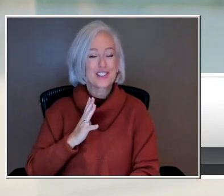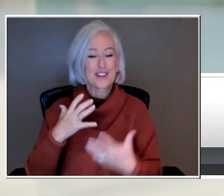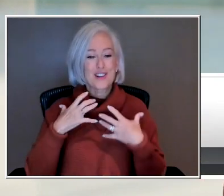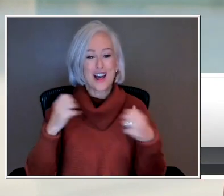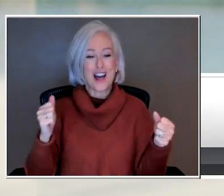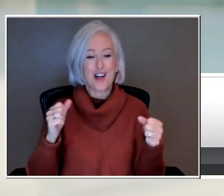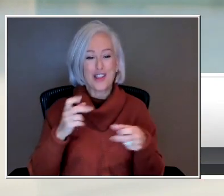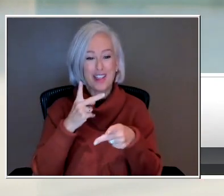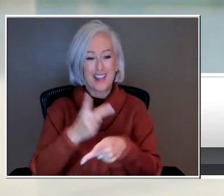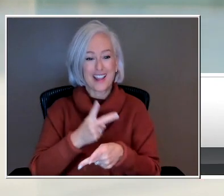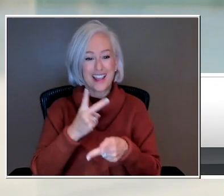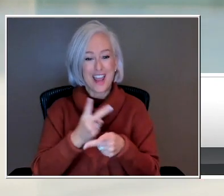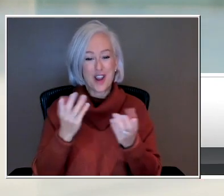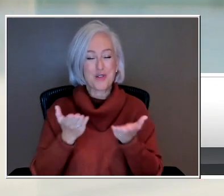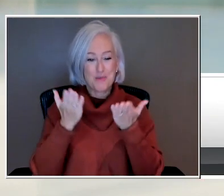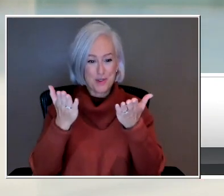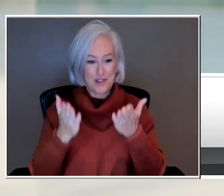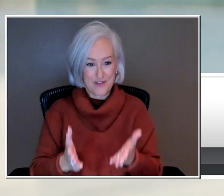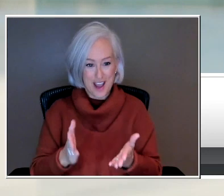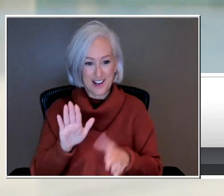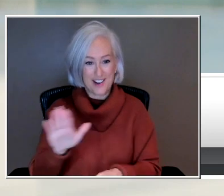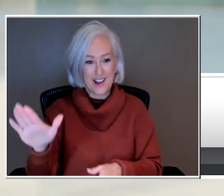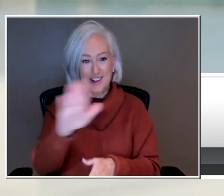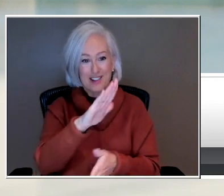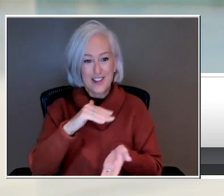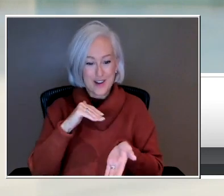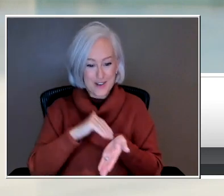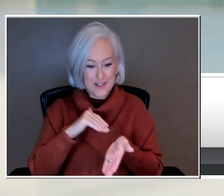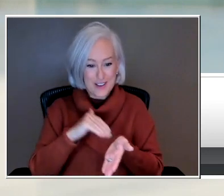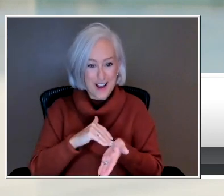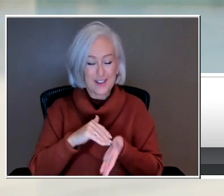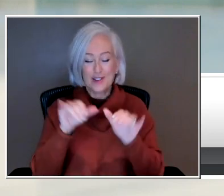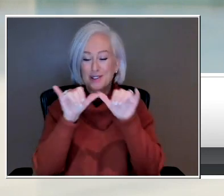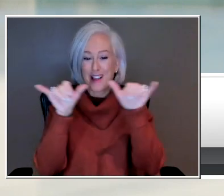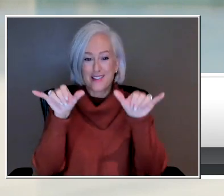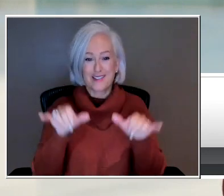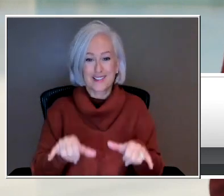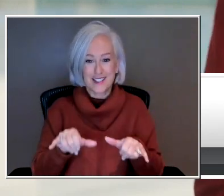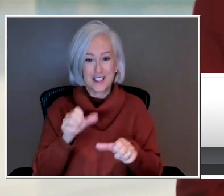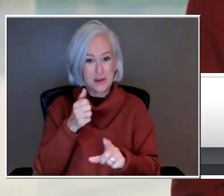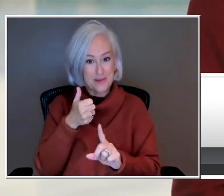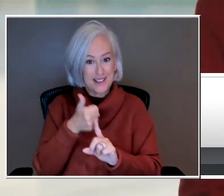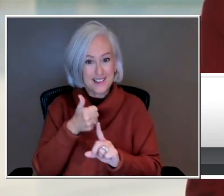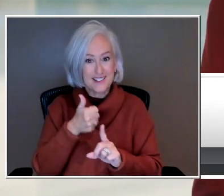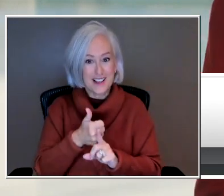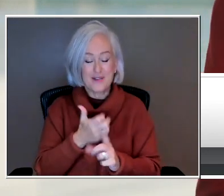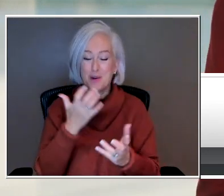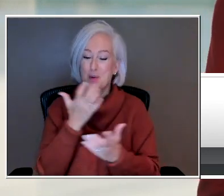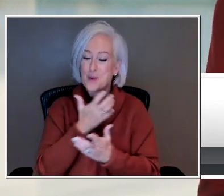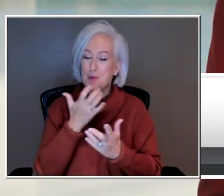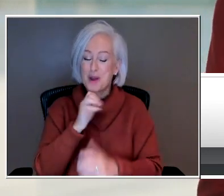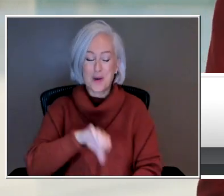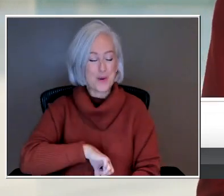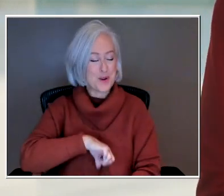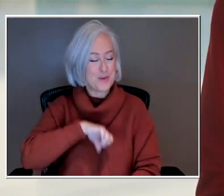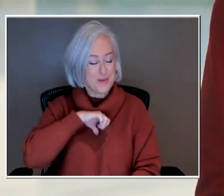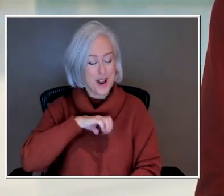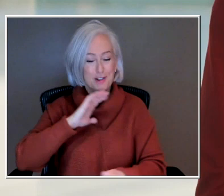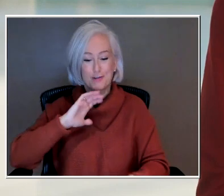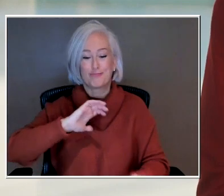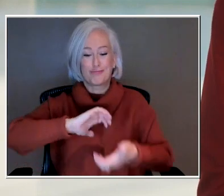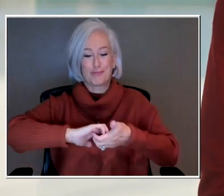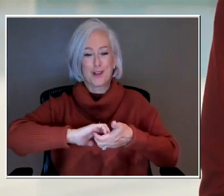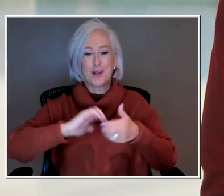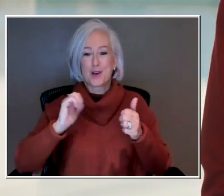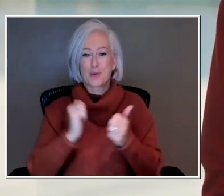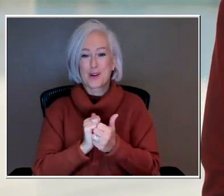of physicians, the system itself. We're so proud to make this announcement and be able to associate with such a world-class